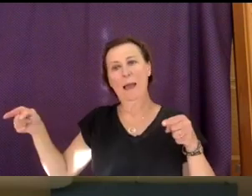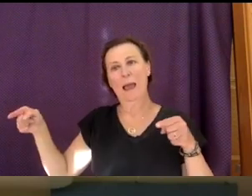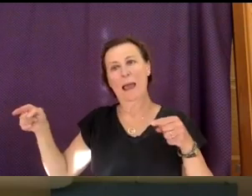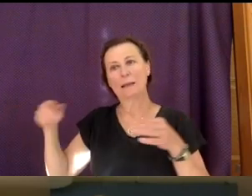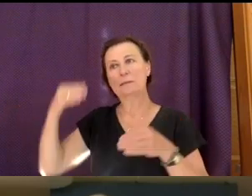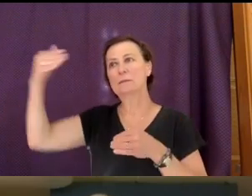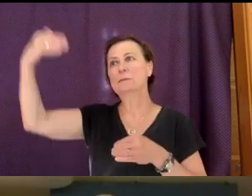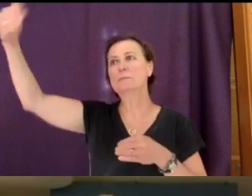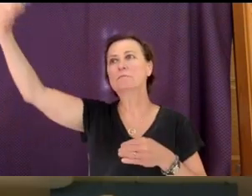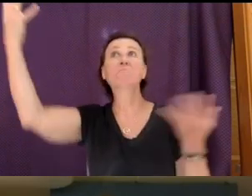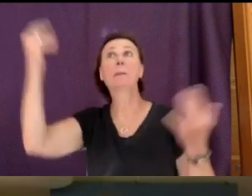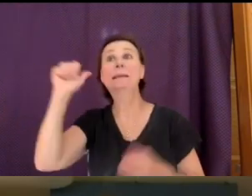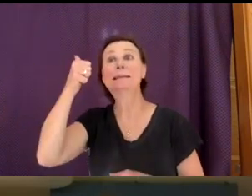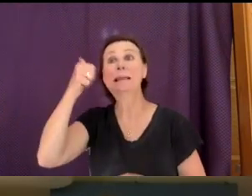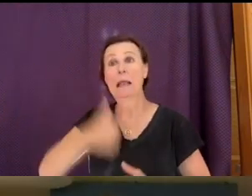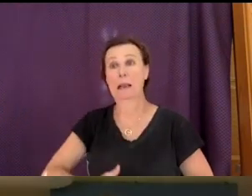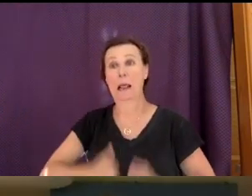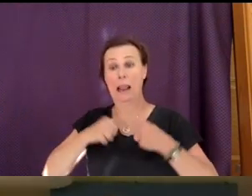10 lifespans.